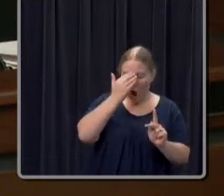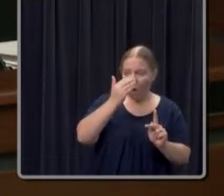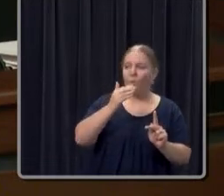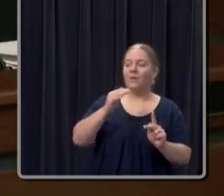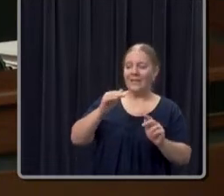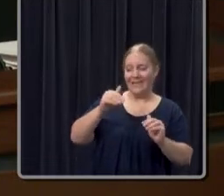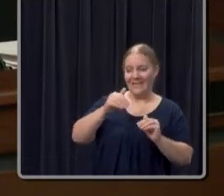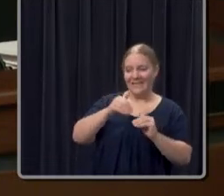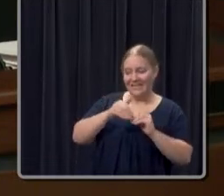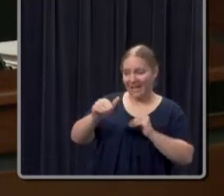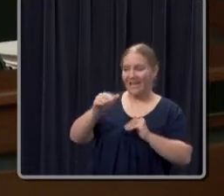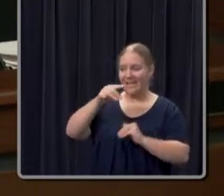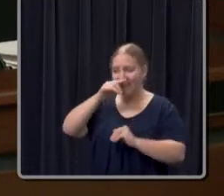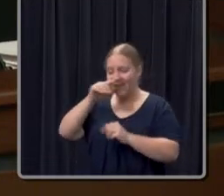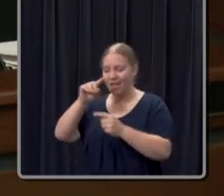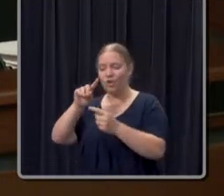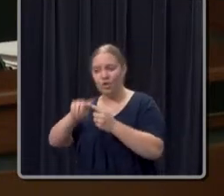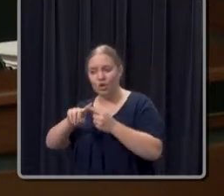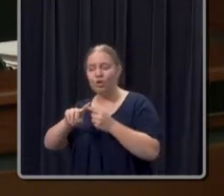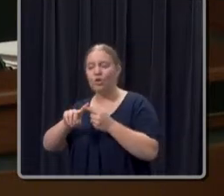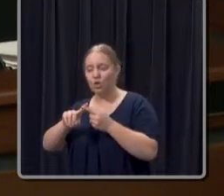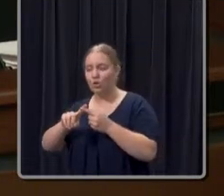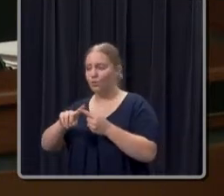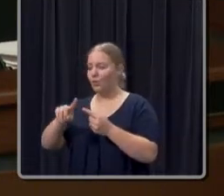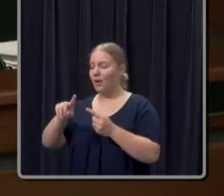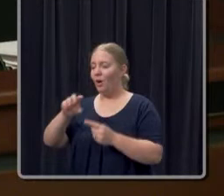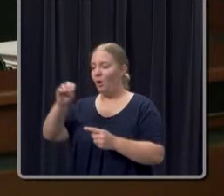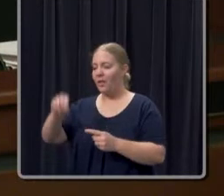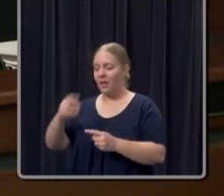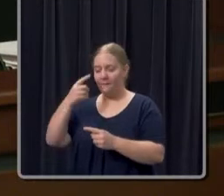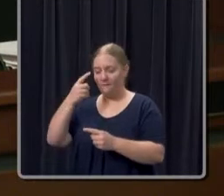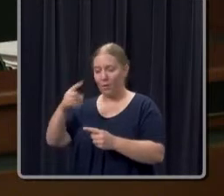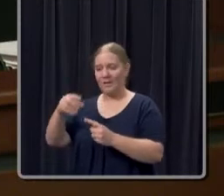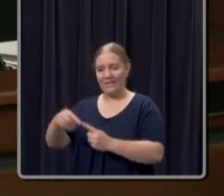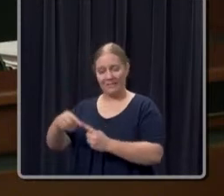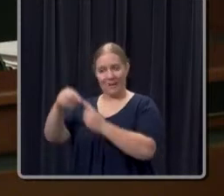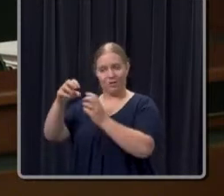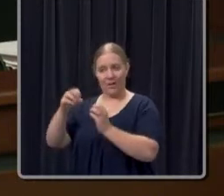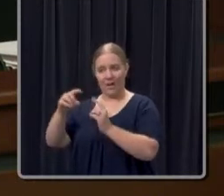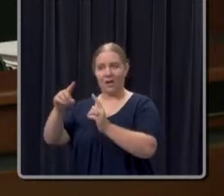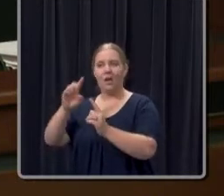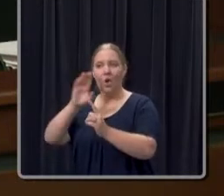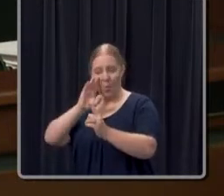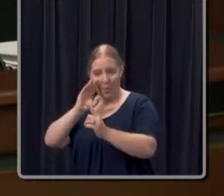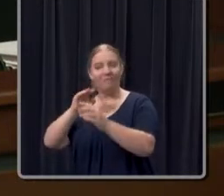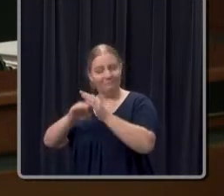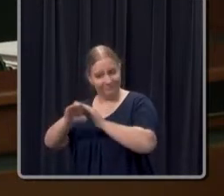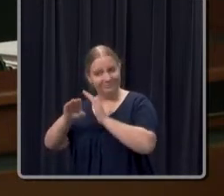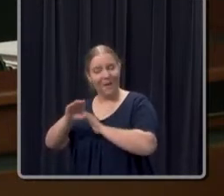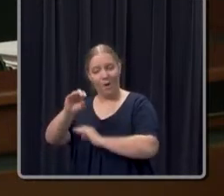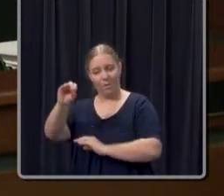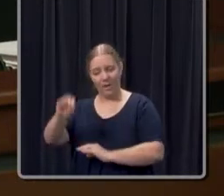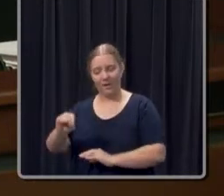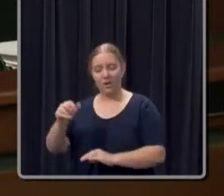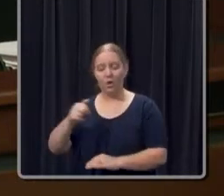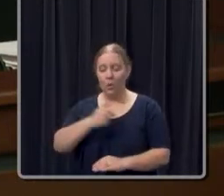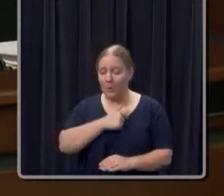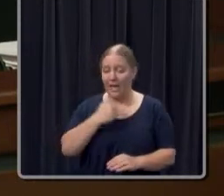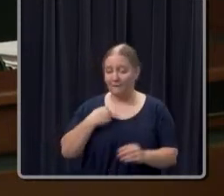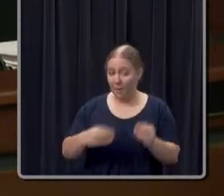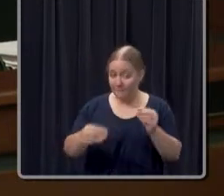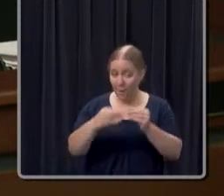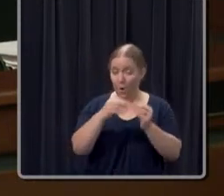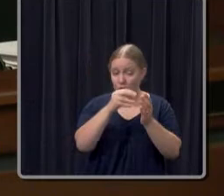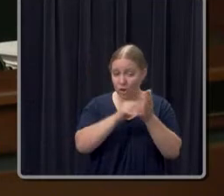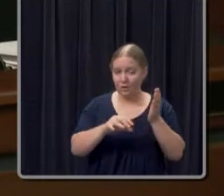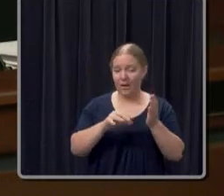kids, if they were in need of something special, were gonna find it in Olathe. We have more